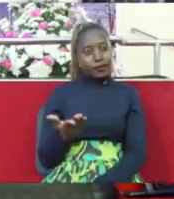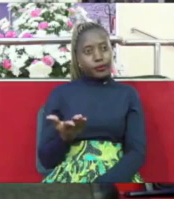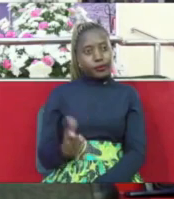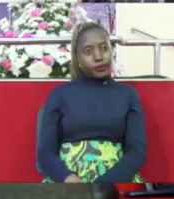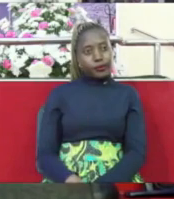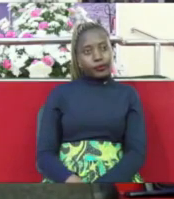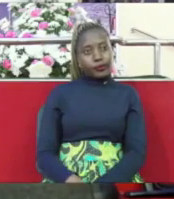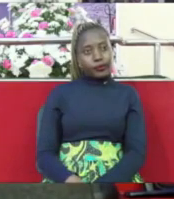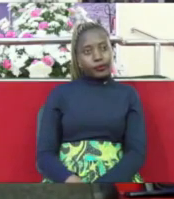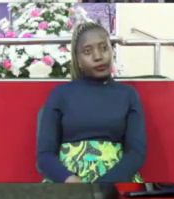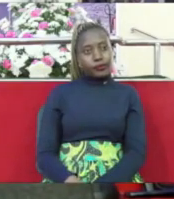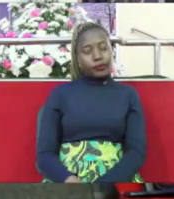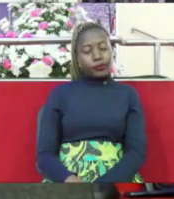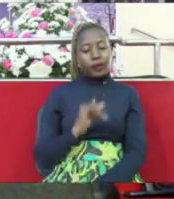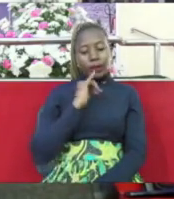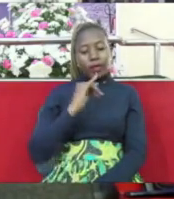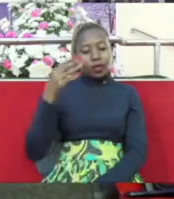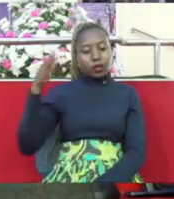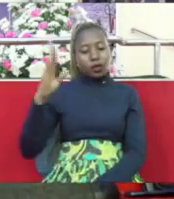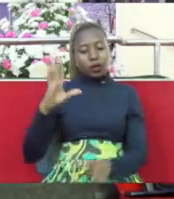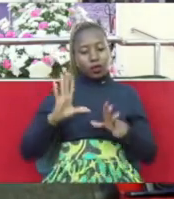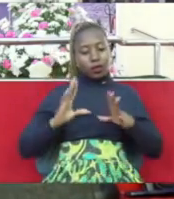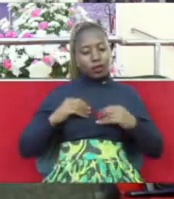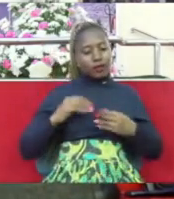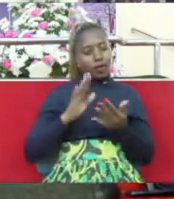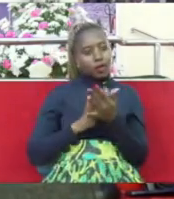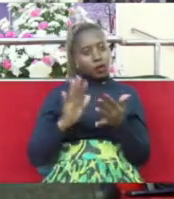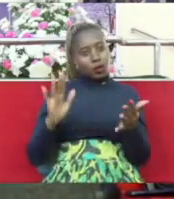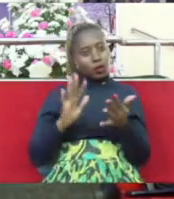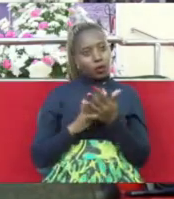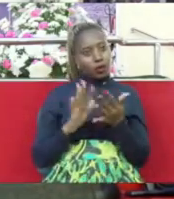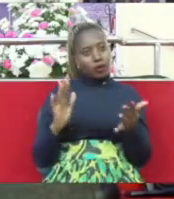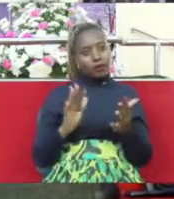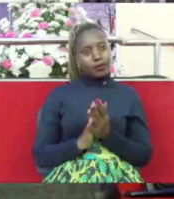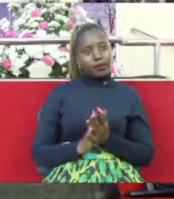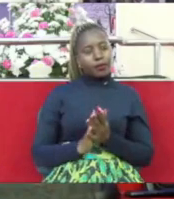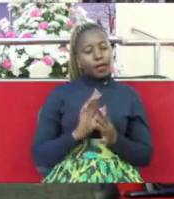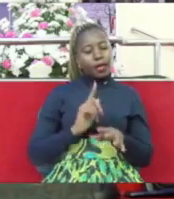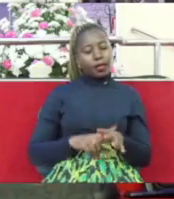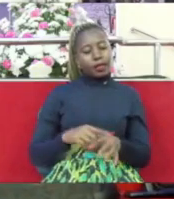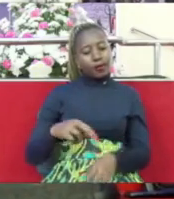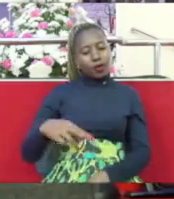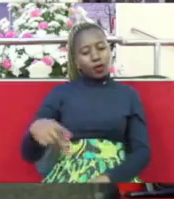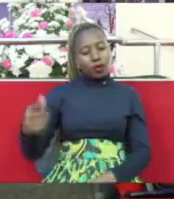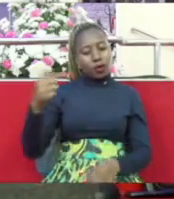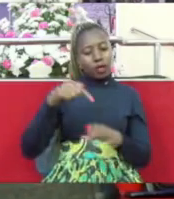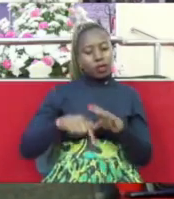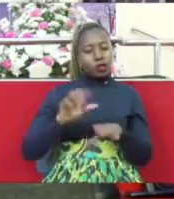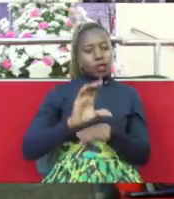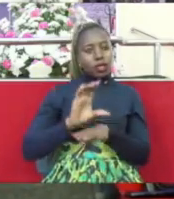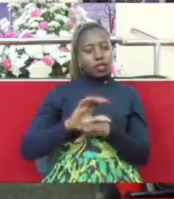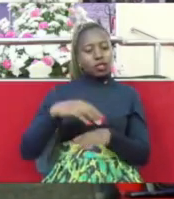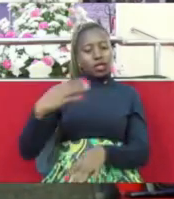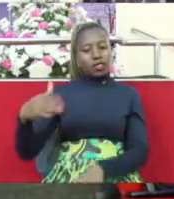upo? Is he receiving the glory? Je, anapokea utukufu? As you walk into the sanctuary every Sunday and you sit down, that